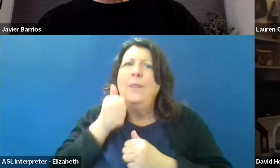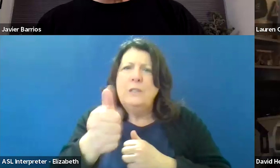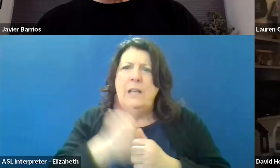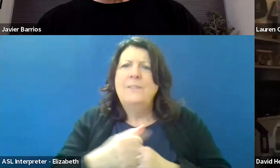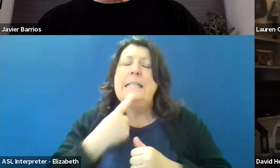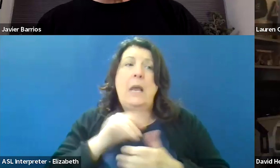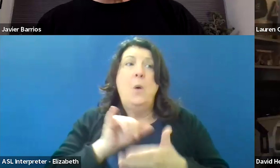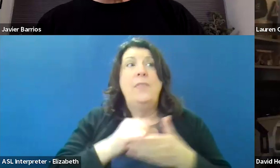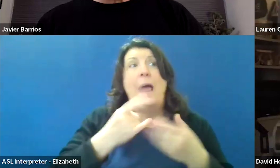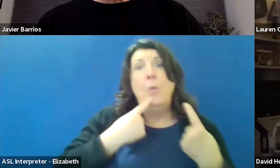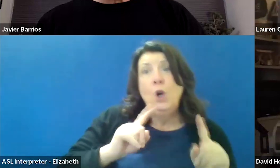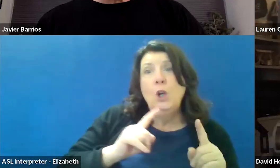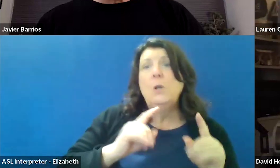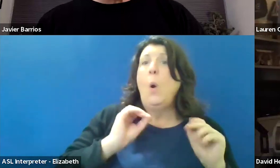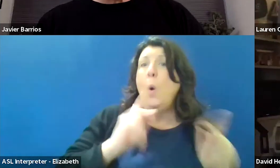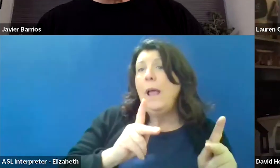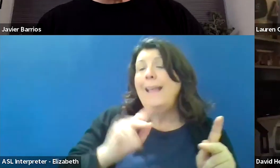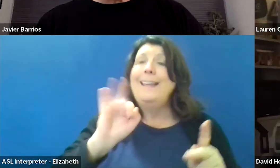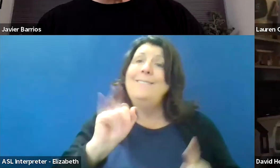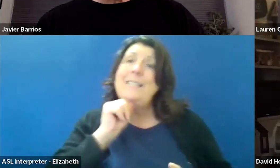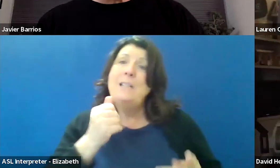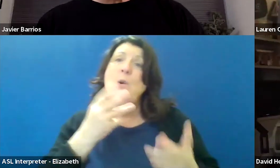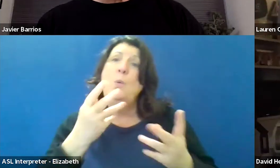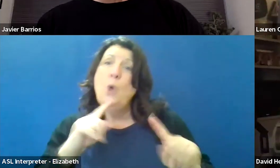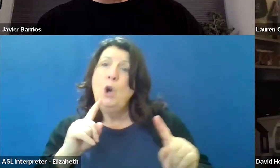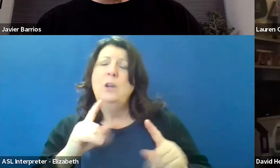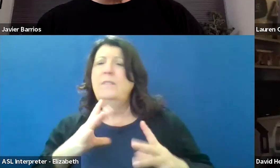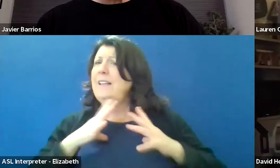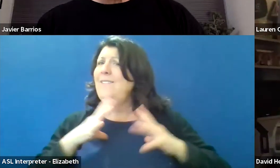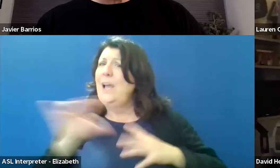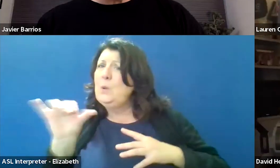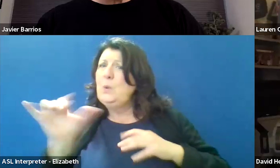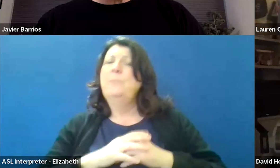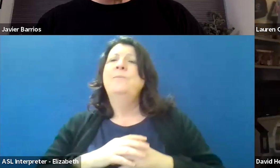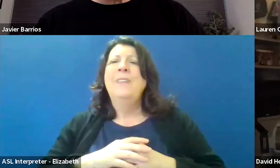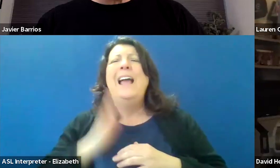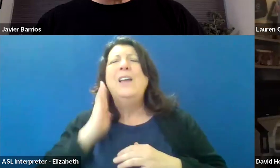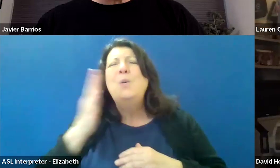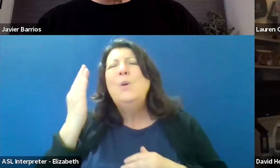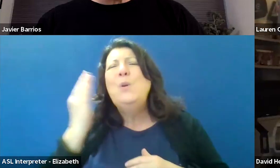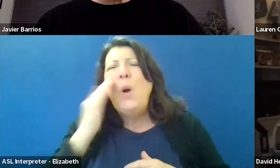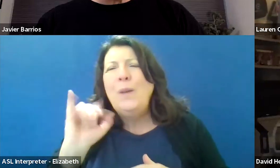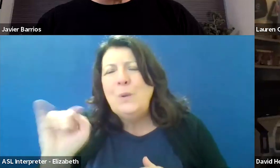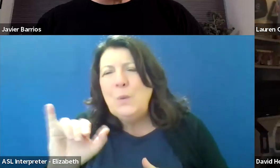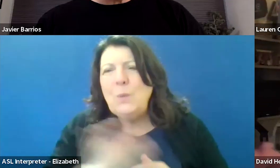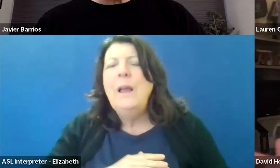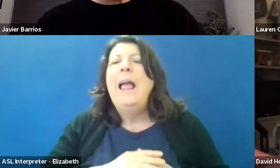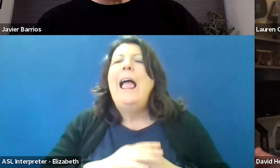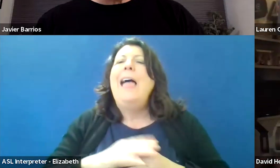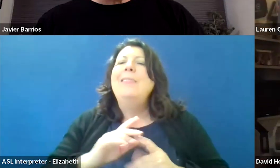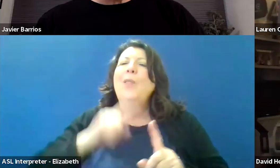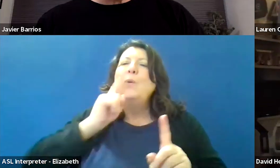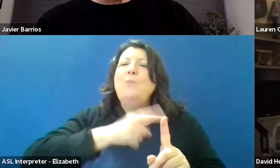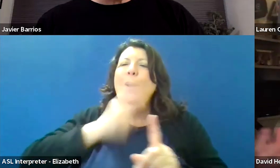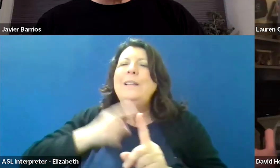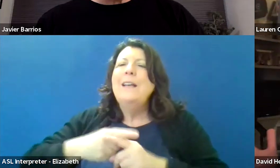works, it works. If it doesn't, it doesn't. And you'll find it. You'll know it when it's coming to you, you know, and the points of compression will become apparent. Like I tend to write